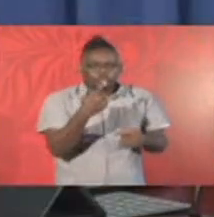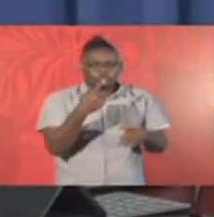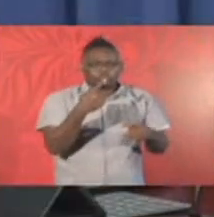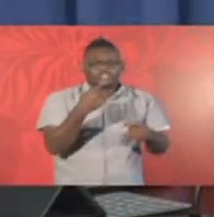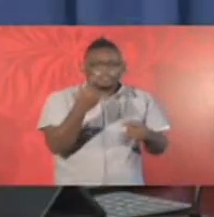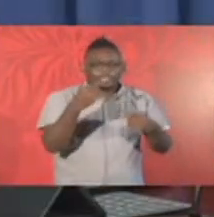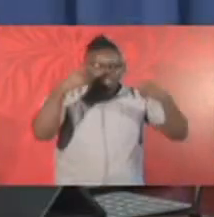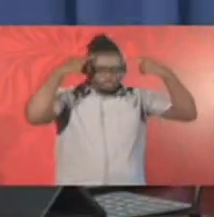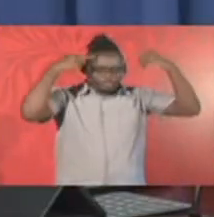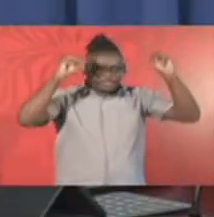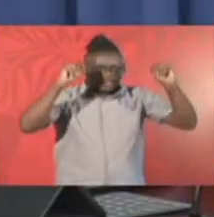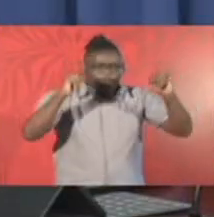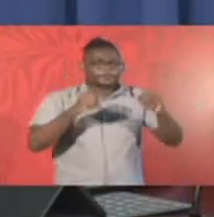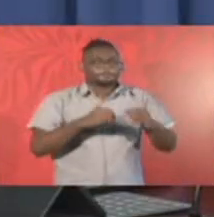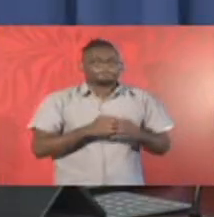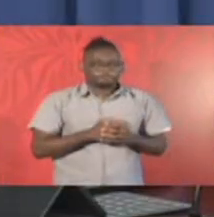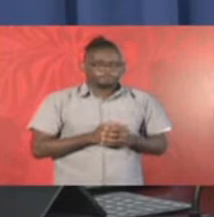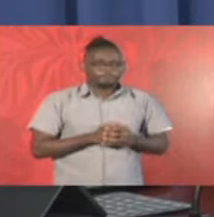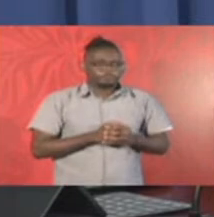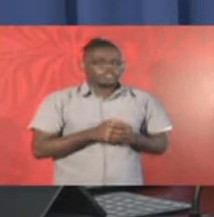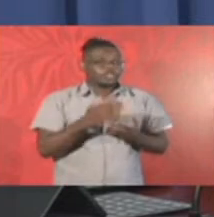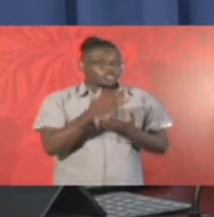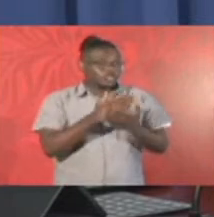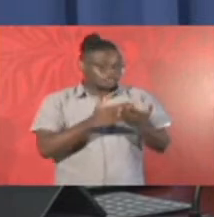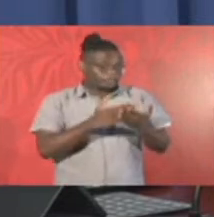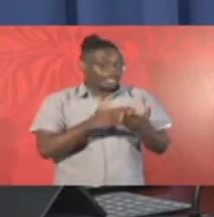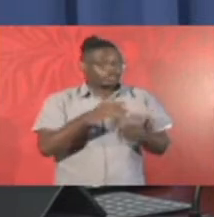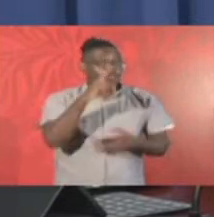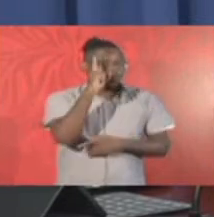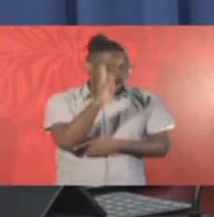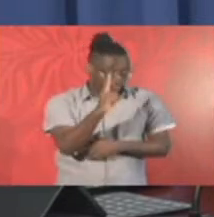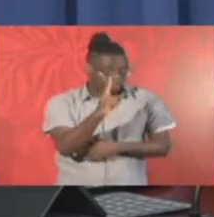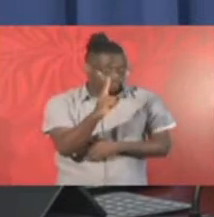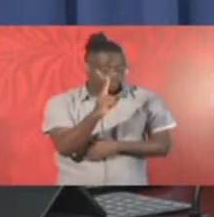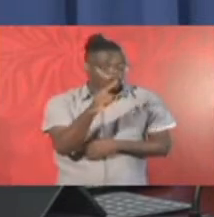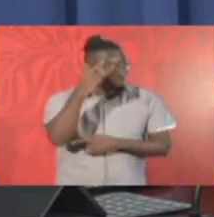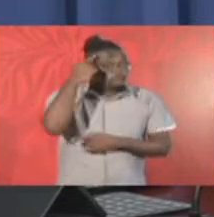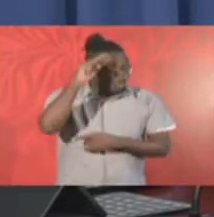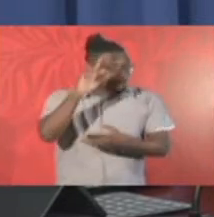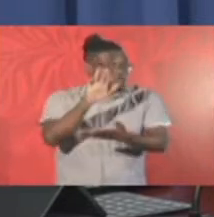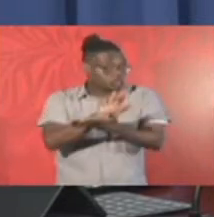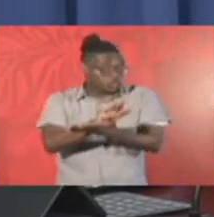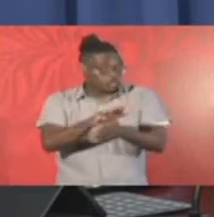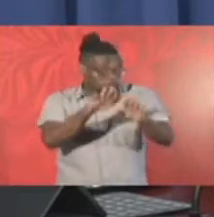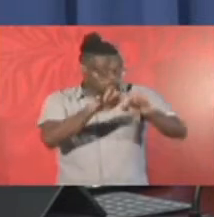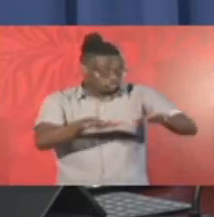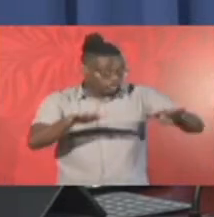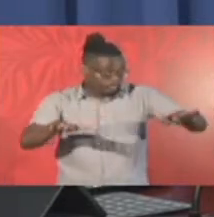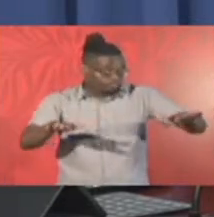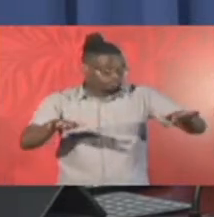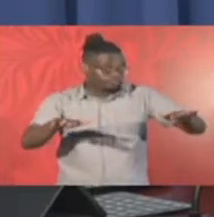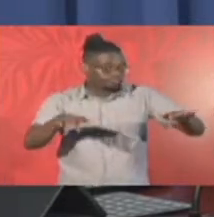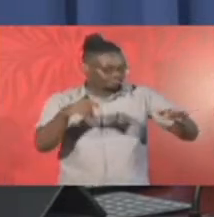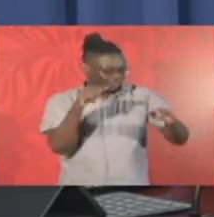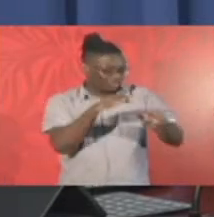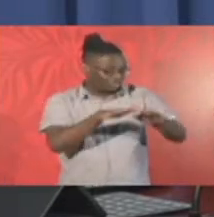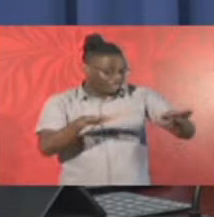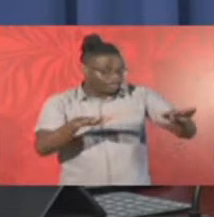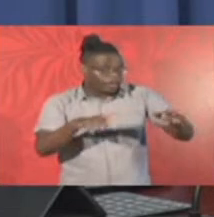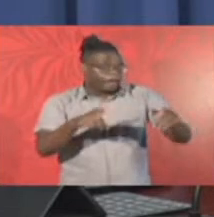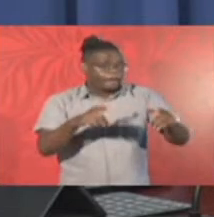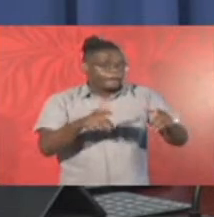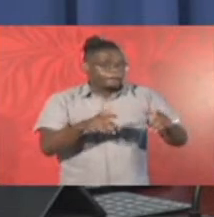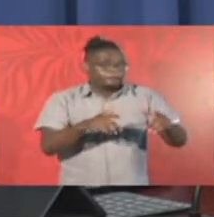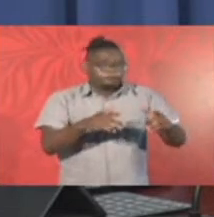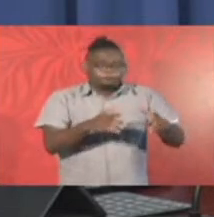So, phase 1 of the school children vaccination program was at mass vaccination sites.